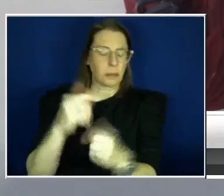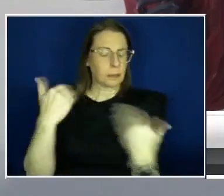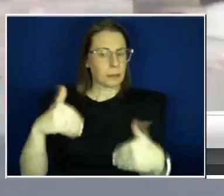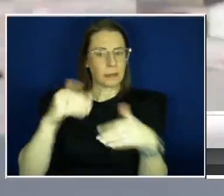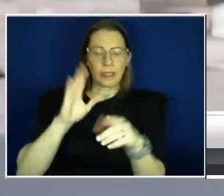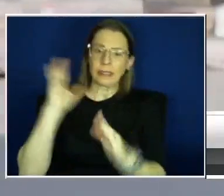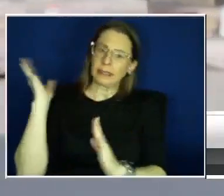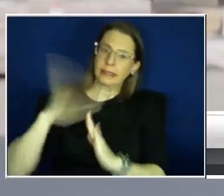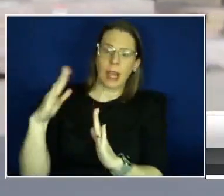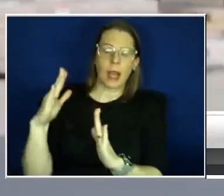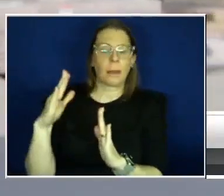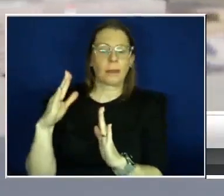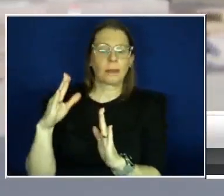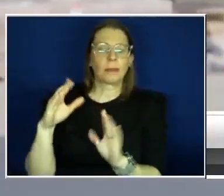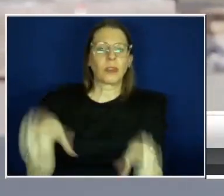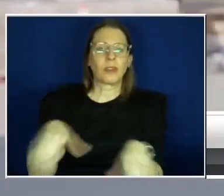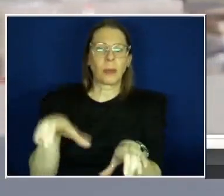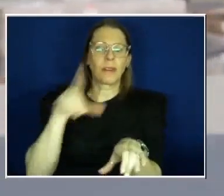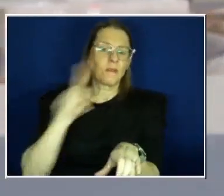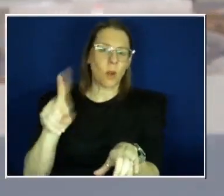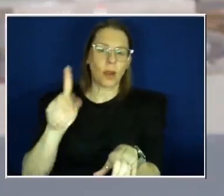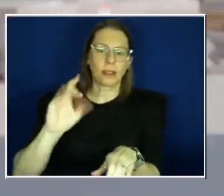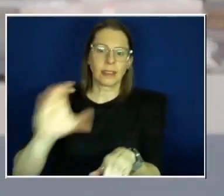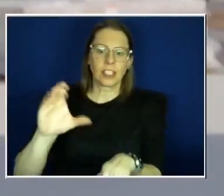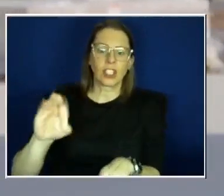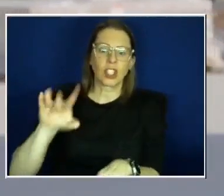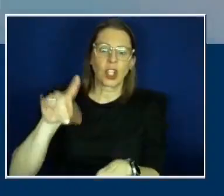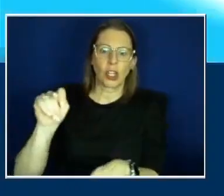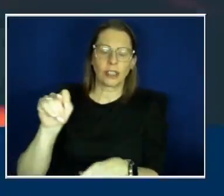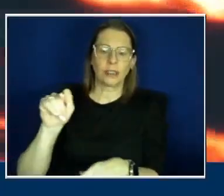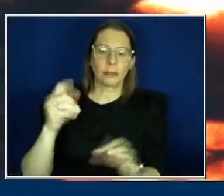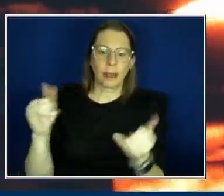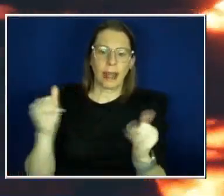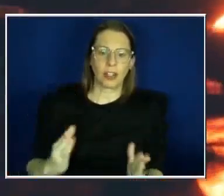Current players as well as the everyday athlete.